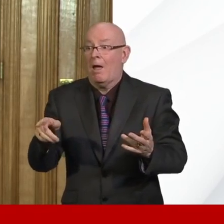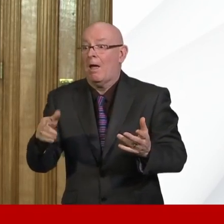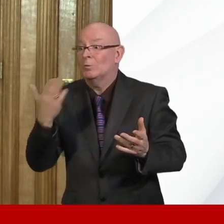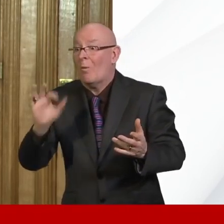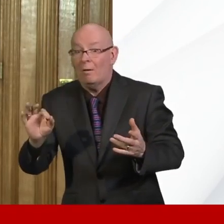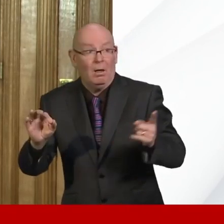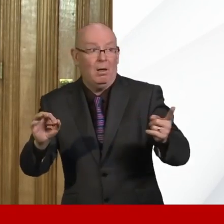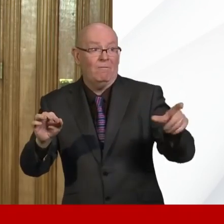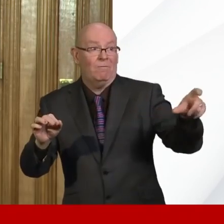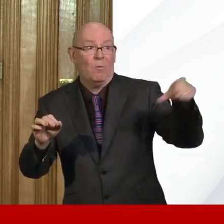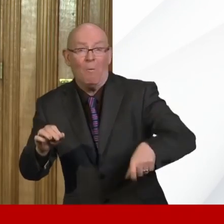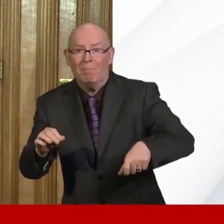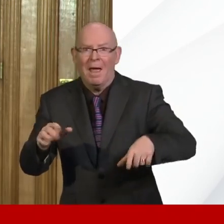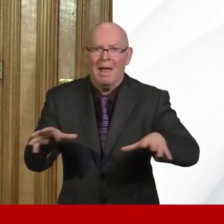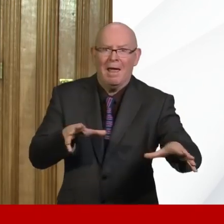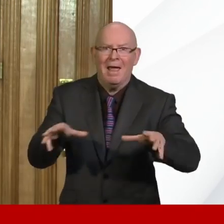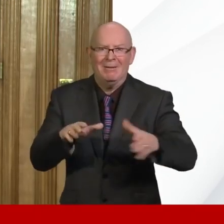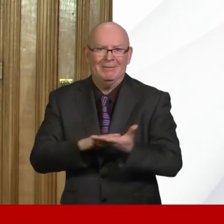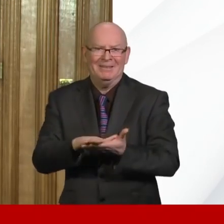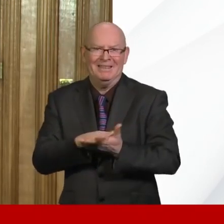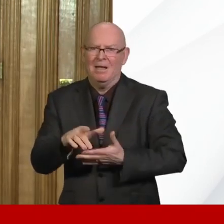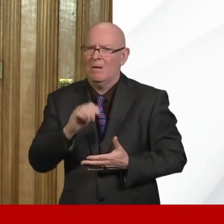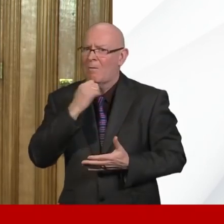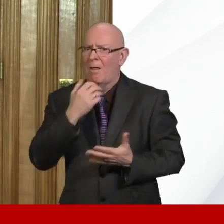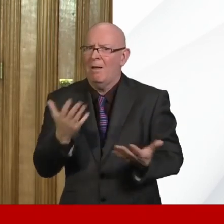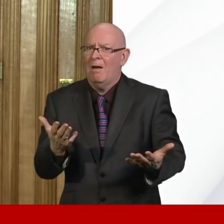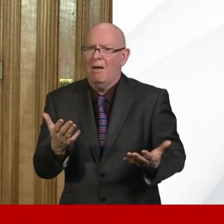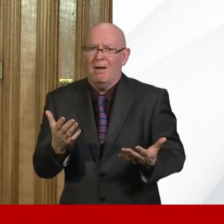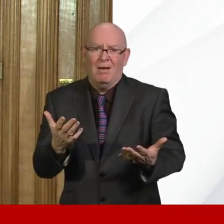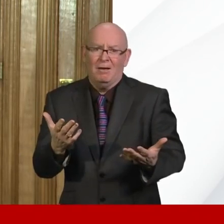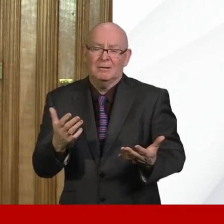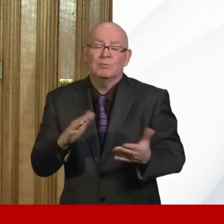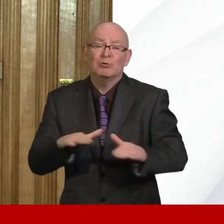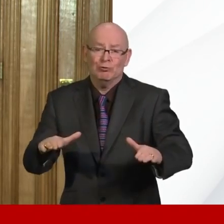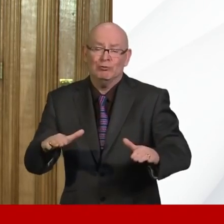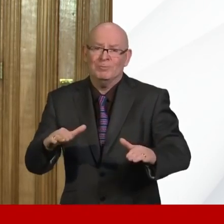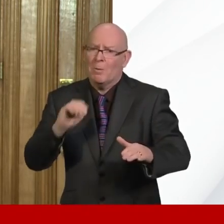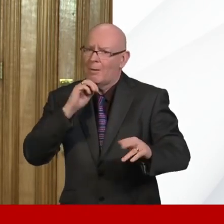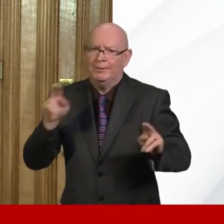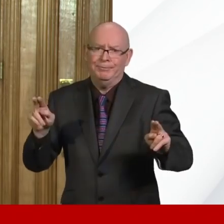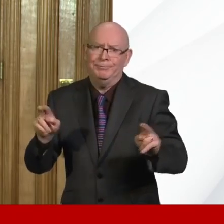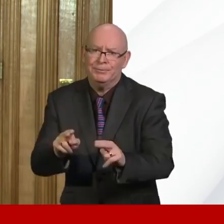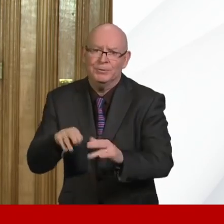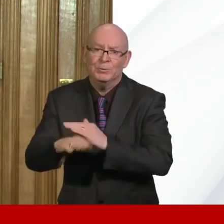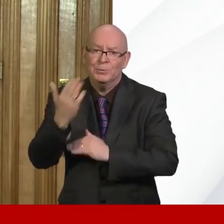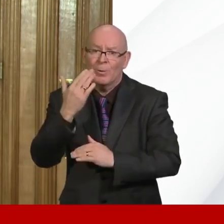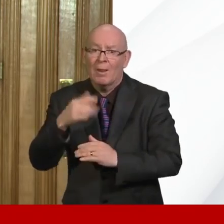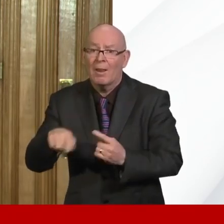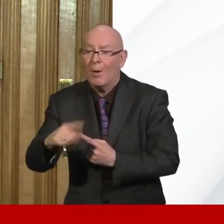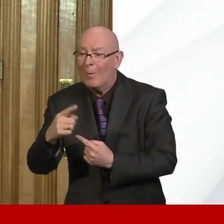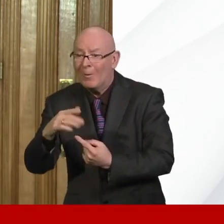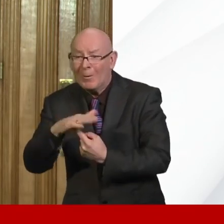public services keep functioning. So we're simultaneously asking nurseries